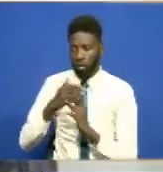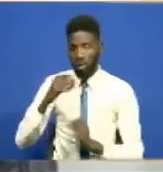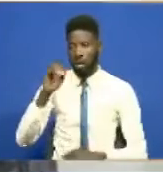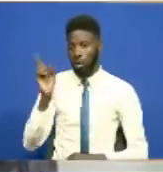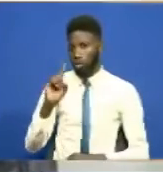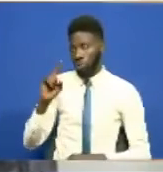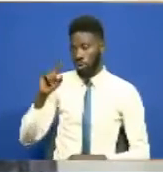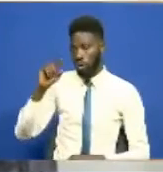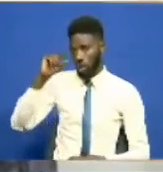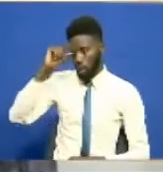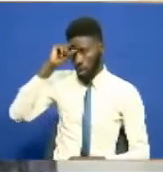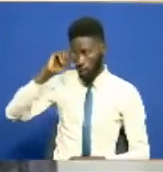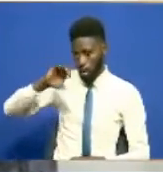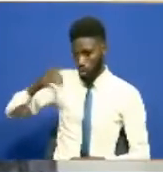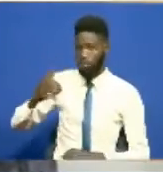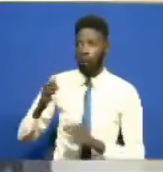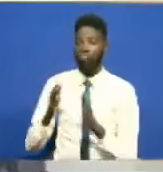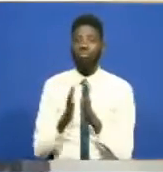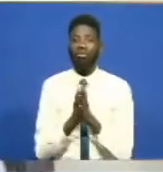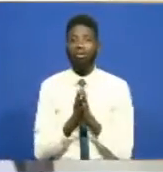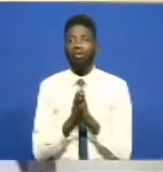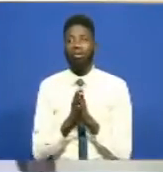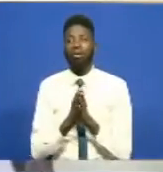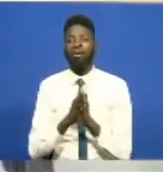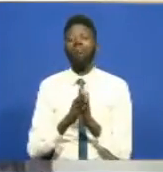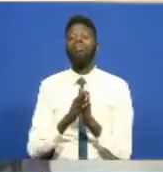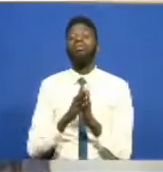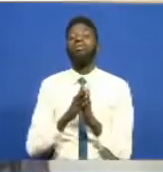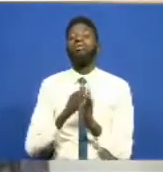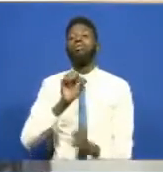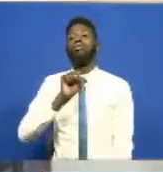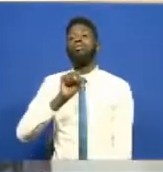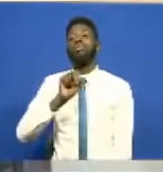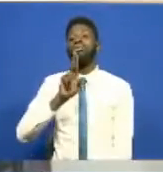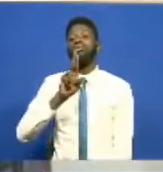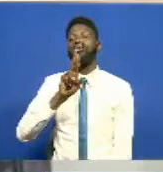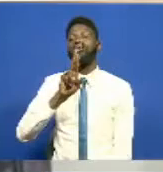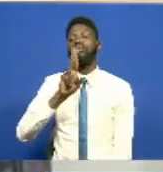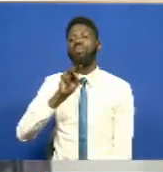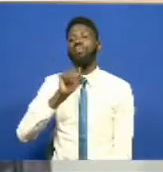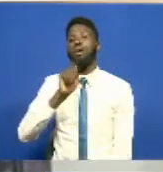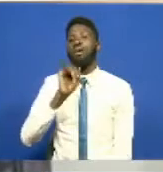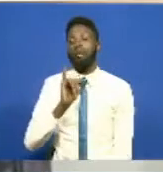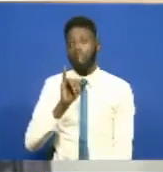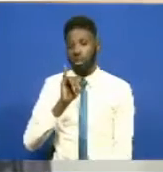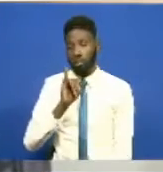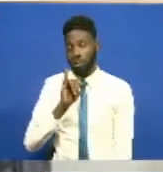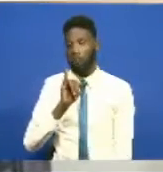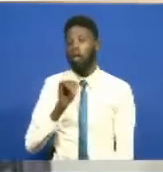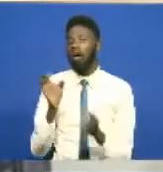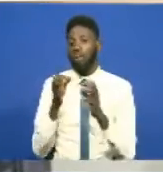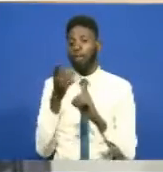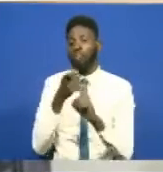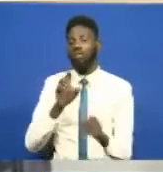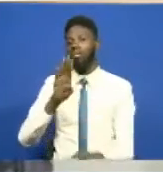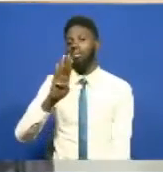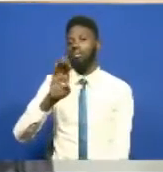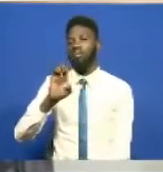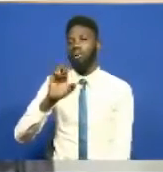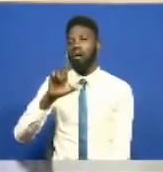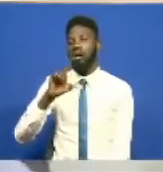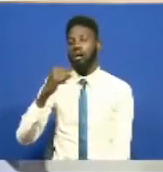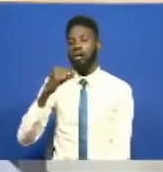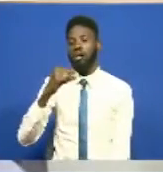Nairobi County and Somati, the Belgian company here represented, but also to sign